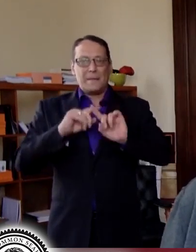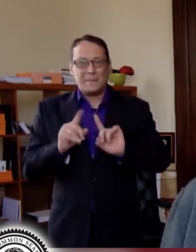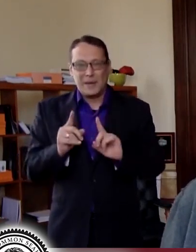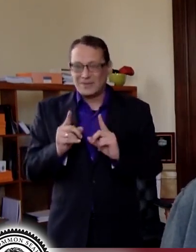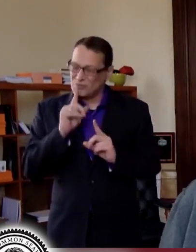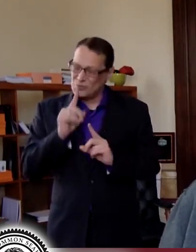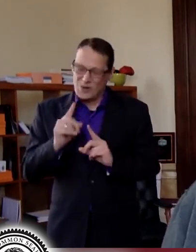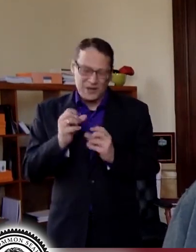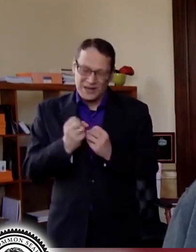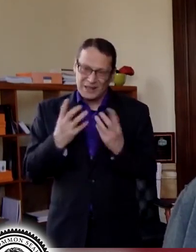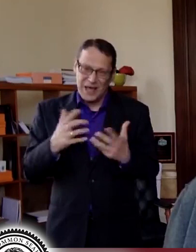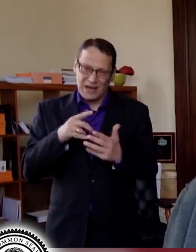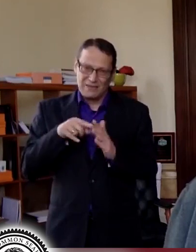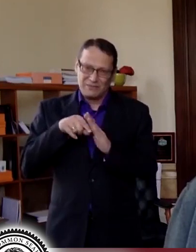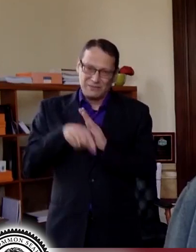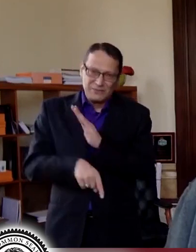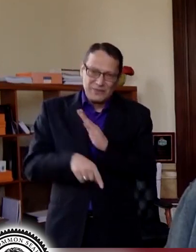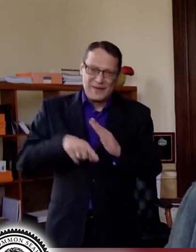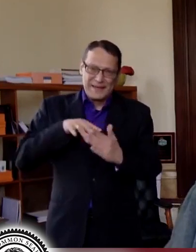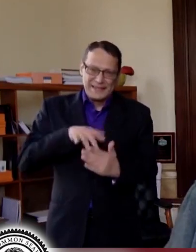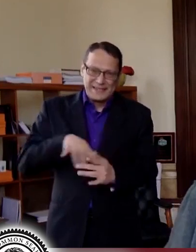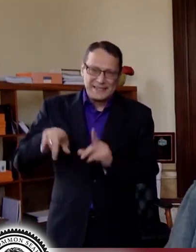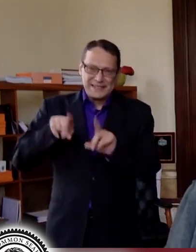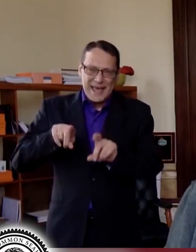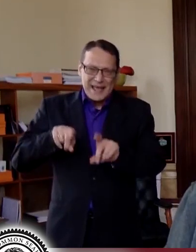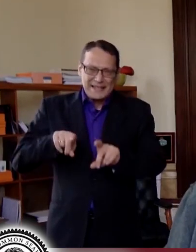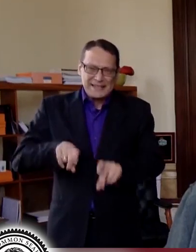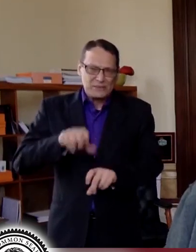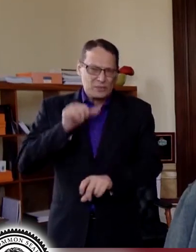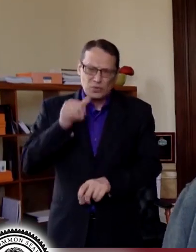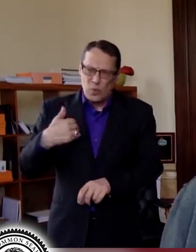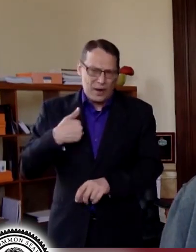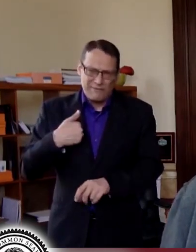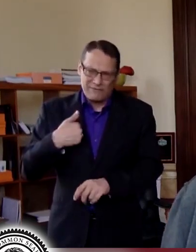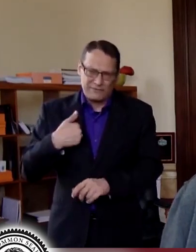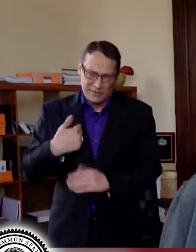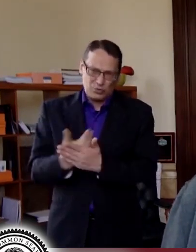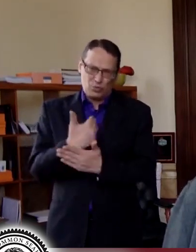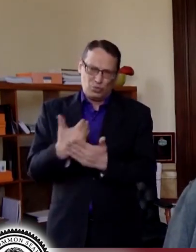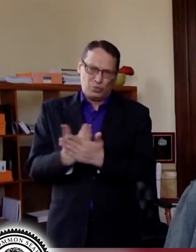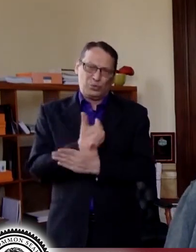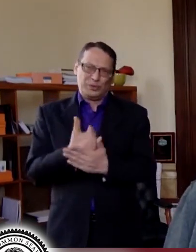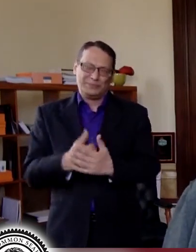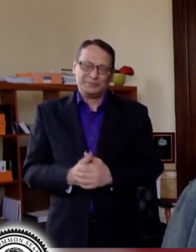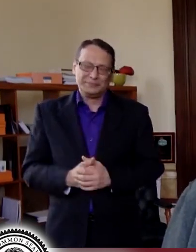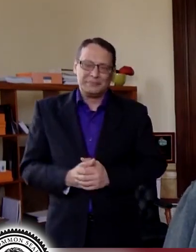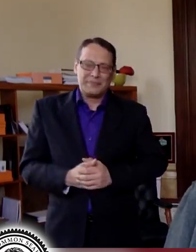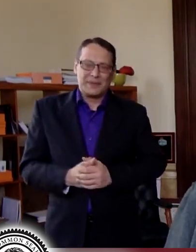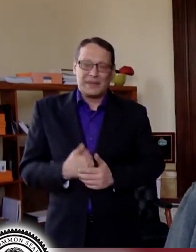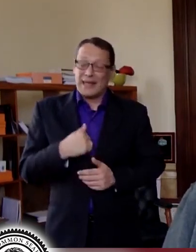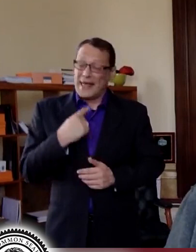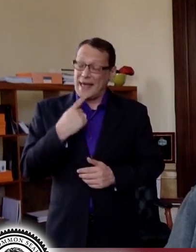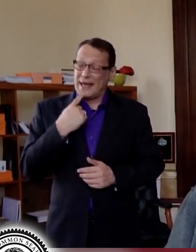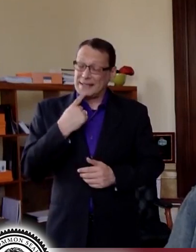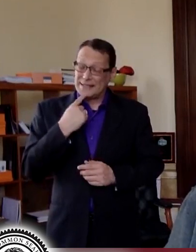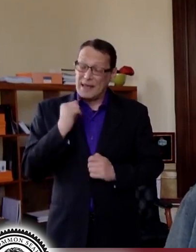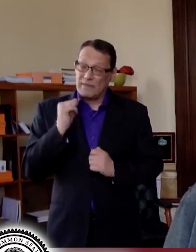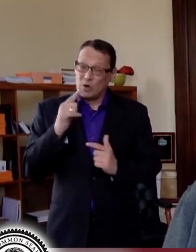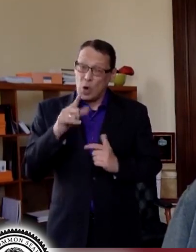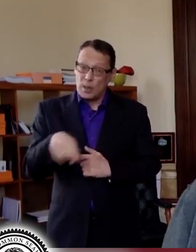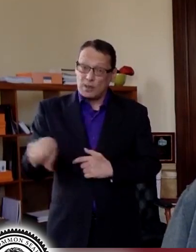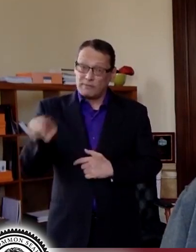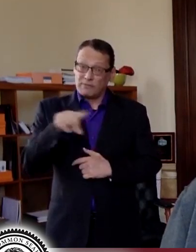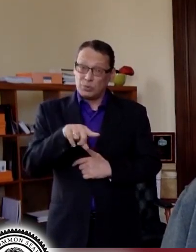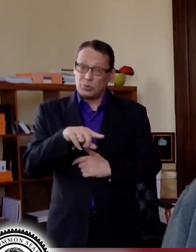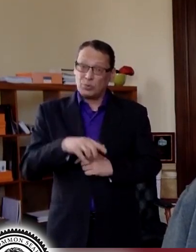serology testing. This is completely new territory that we are in. And so I would just say to all of you, as well